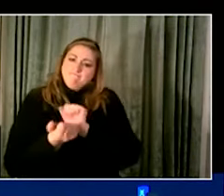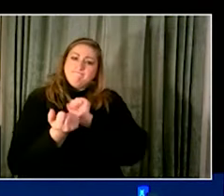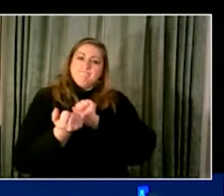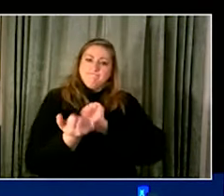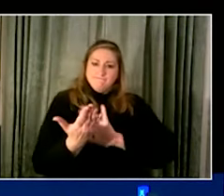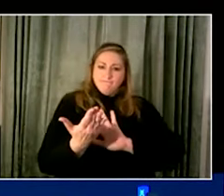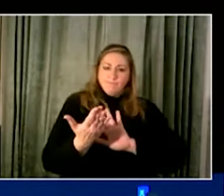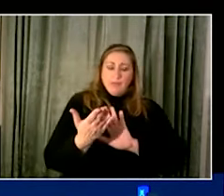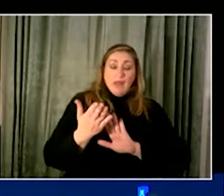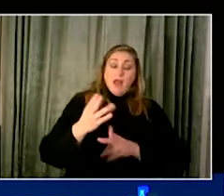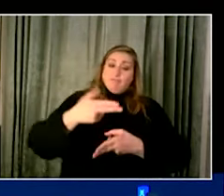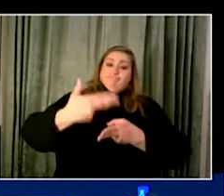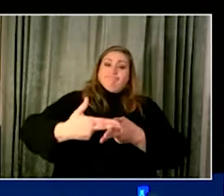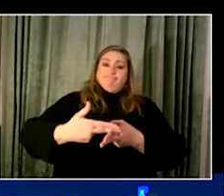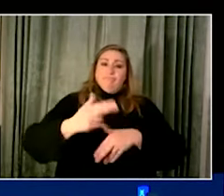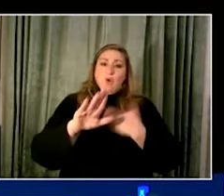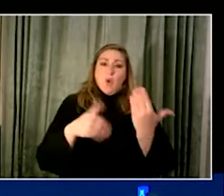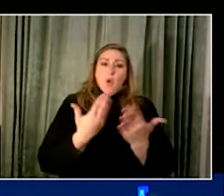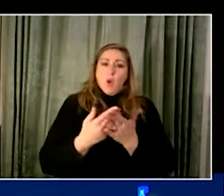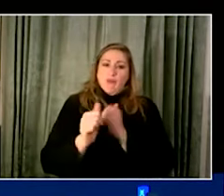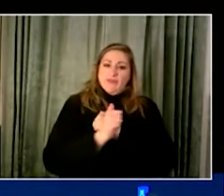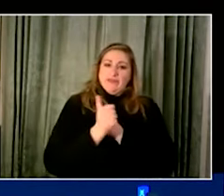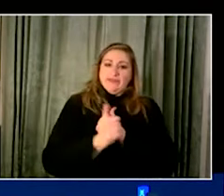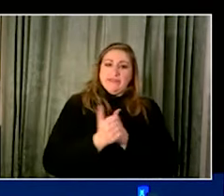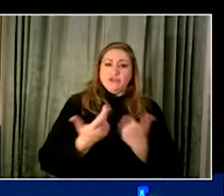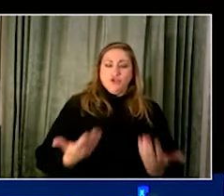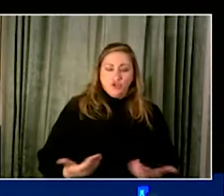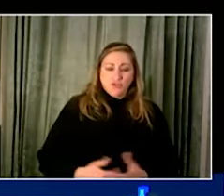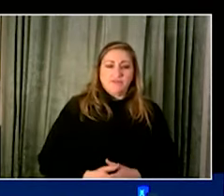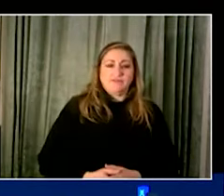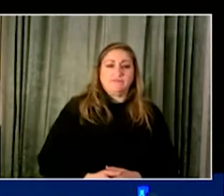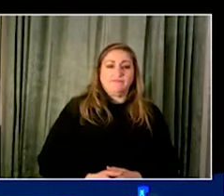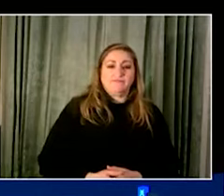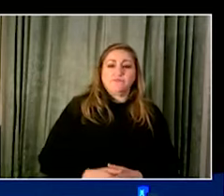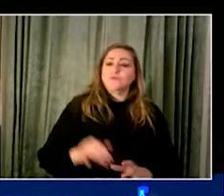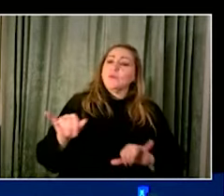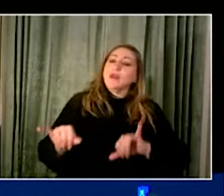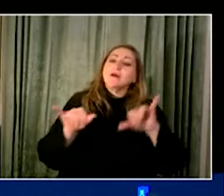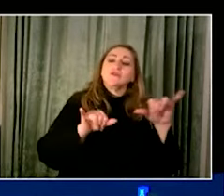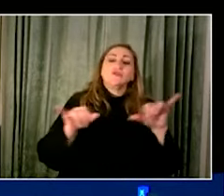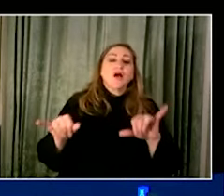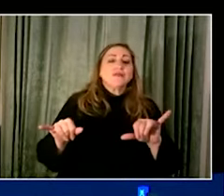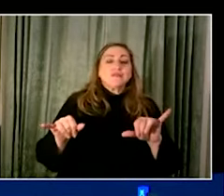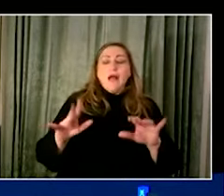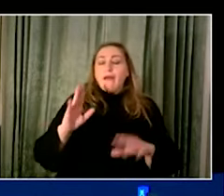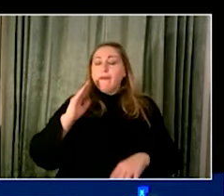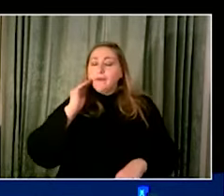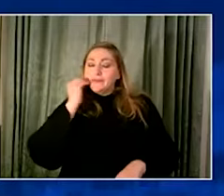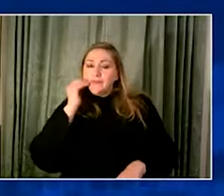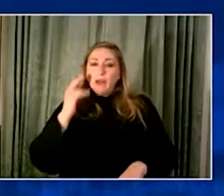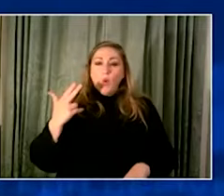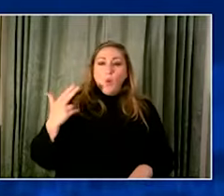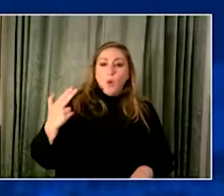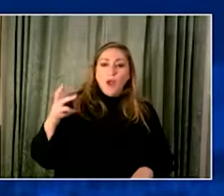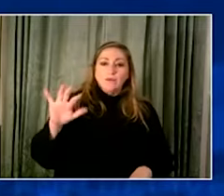the danger of social media like this, just as the Surgeon General did with tobacco and guns. We're